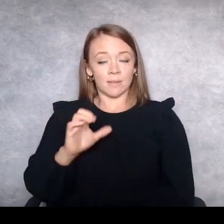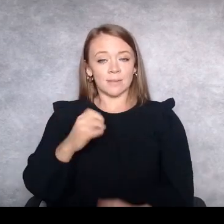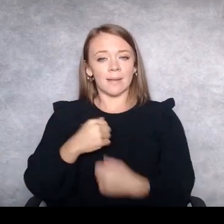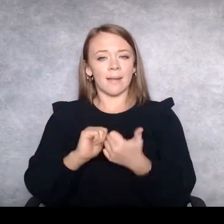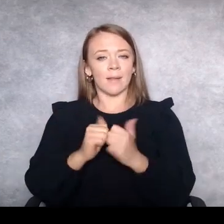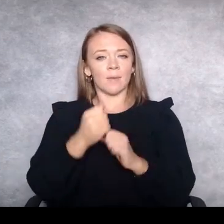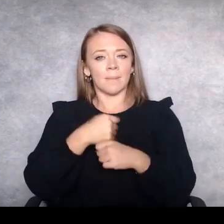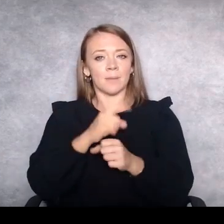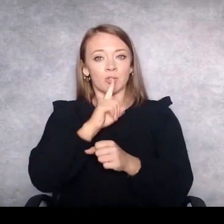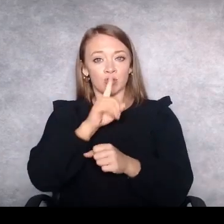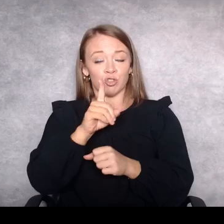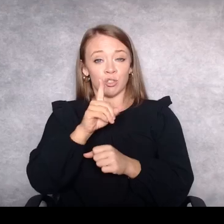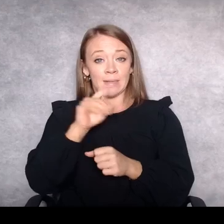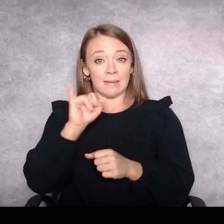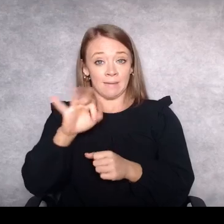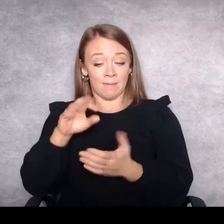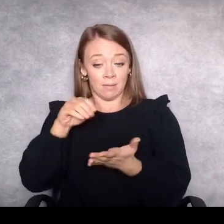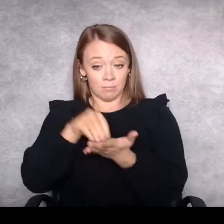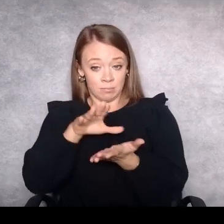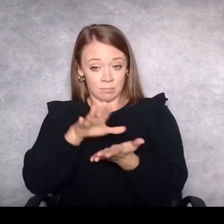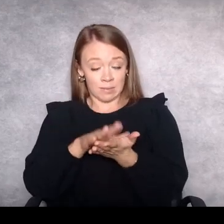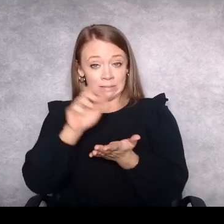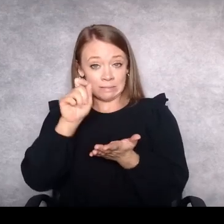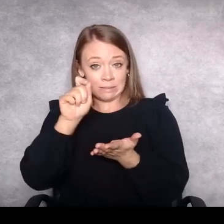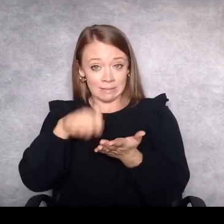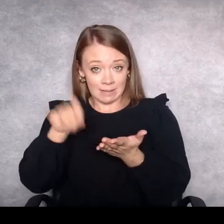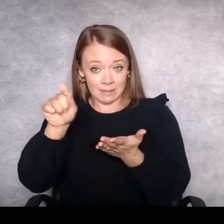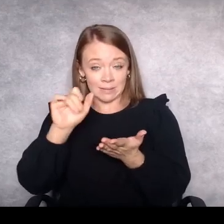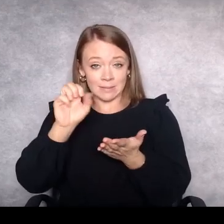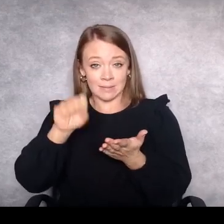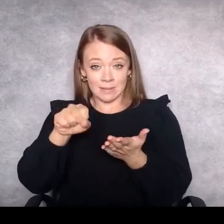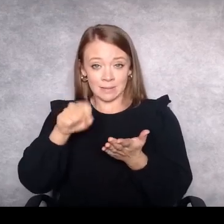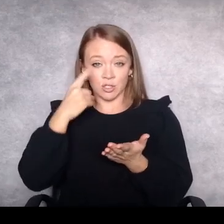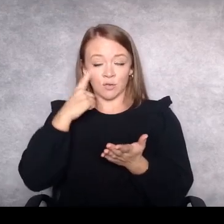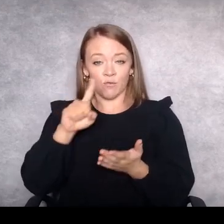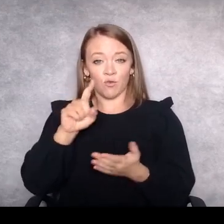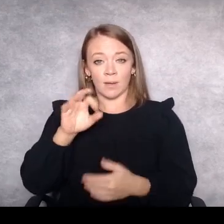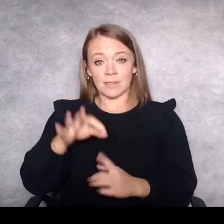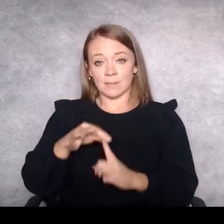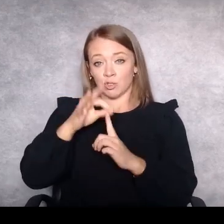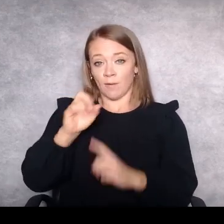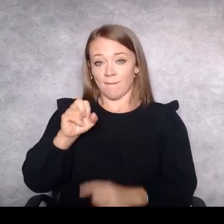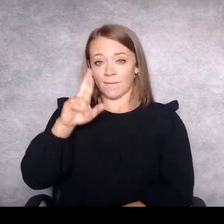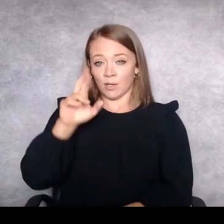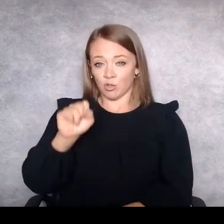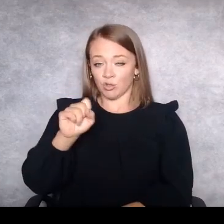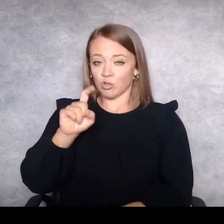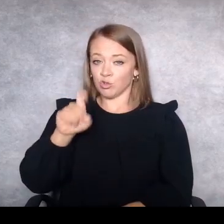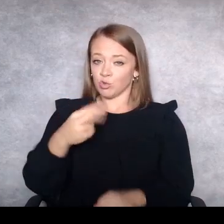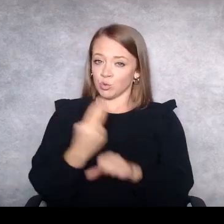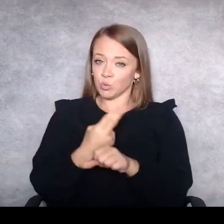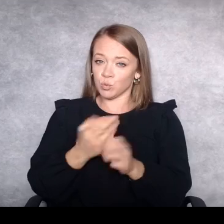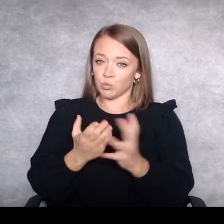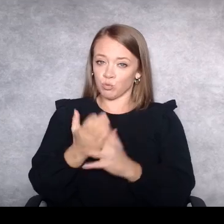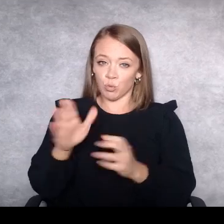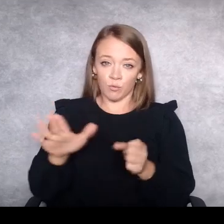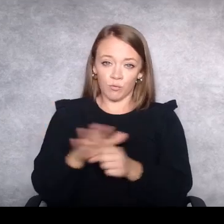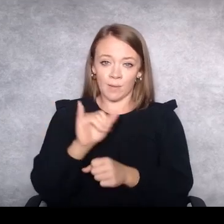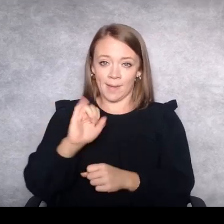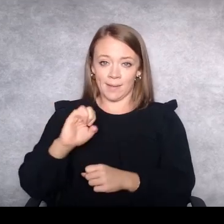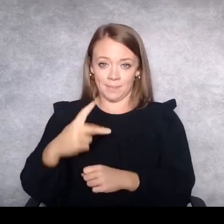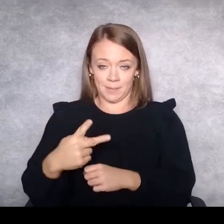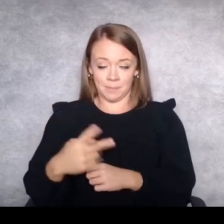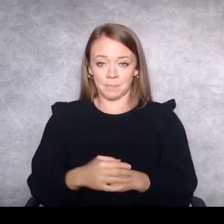to ensure if the ARC marks any of the special factors yes, then those factors should be addressed throughout the entire